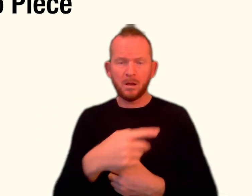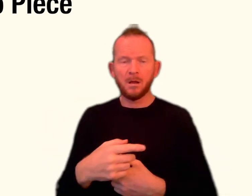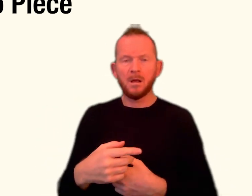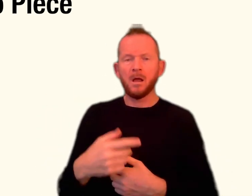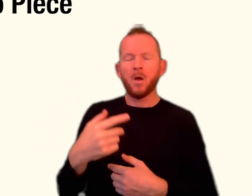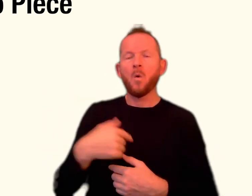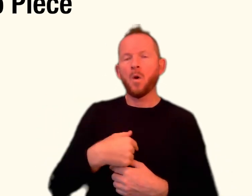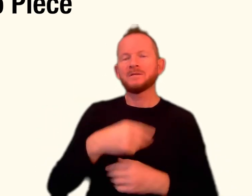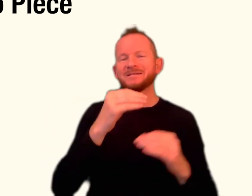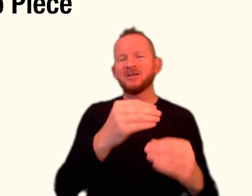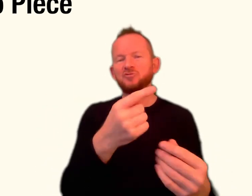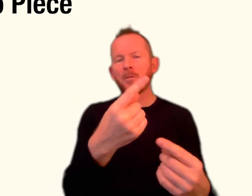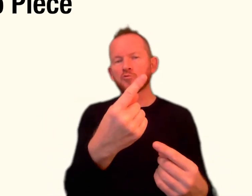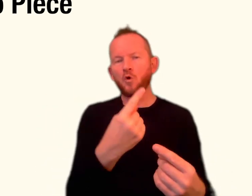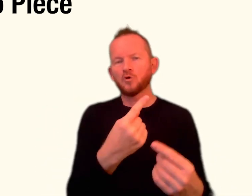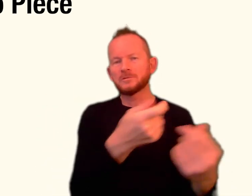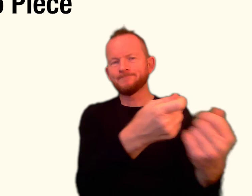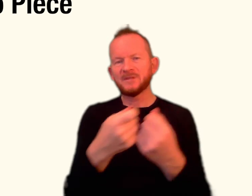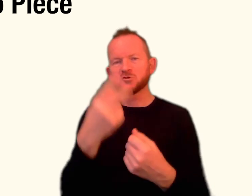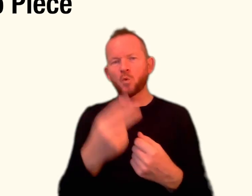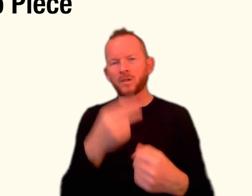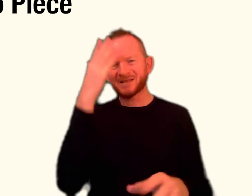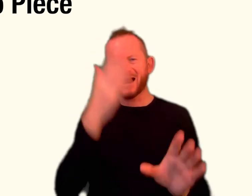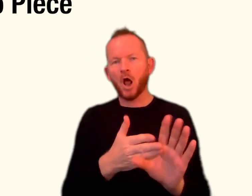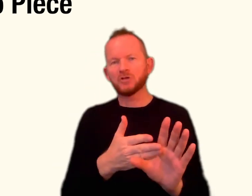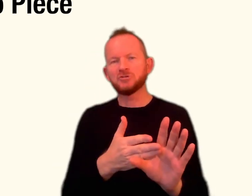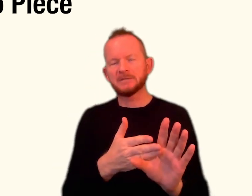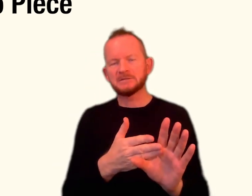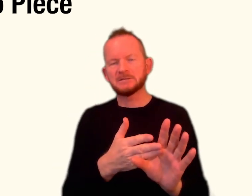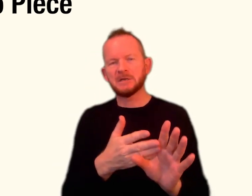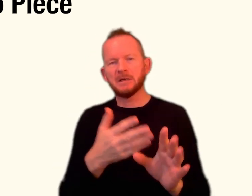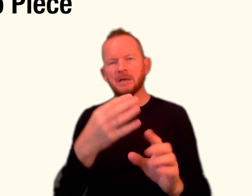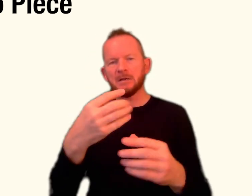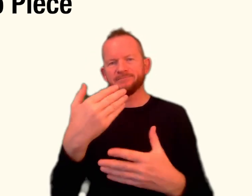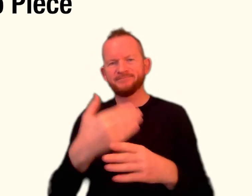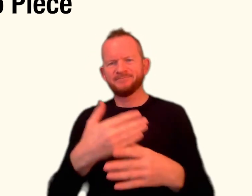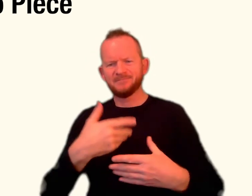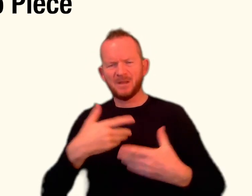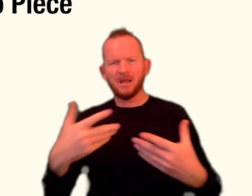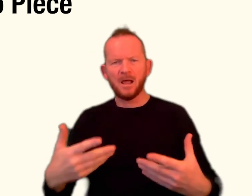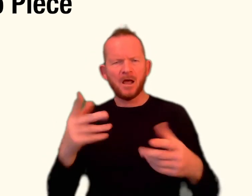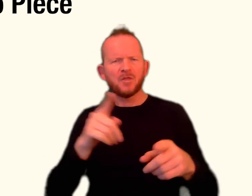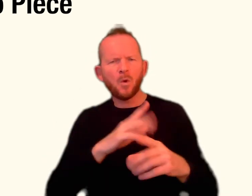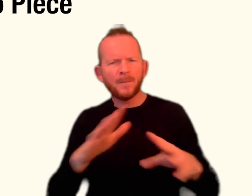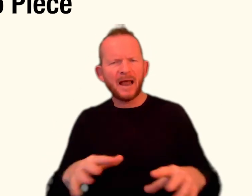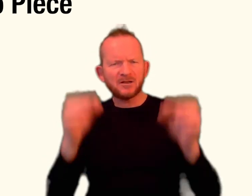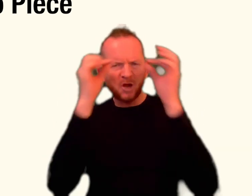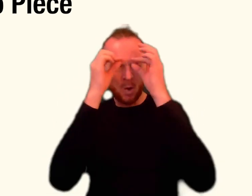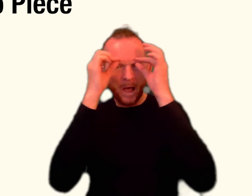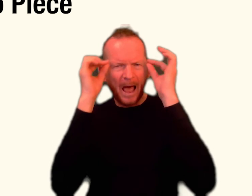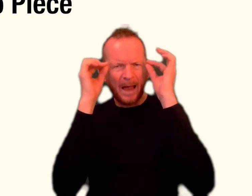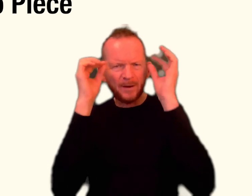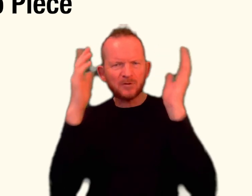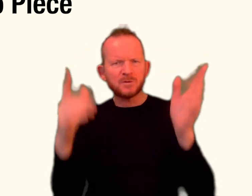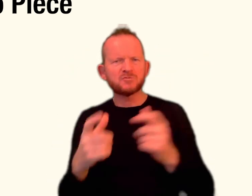school psychologist, and so I had to do the tests. And the woman had no eyebrows, because it was really common to shave